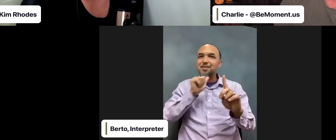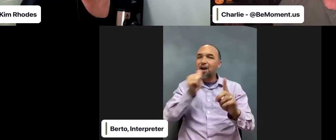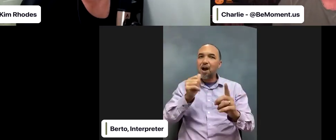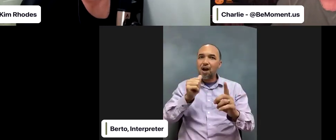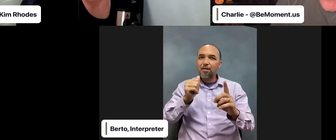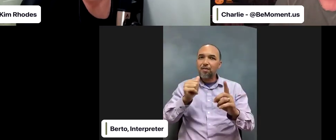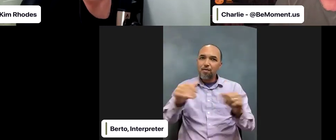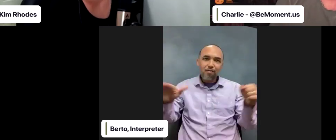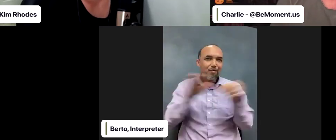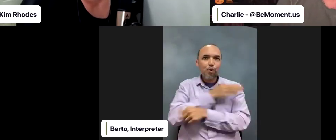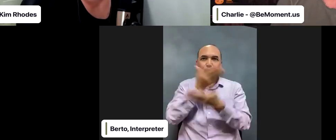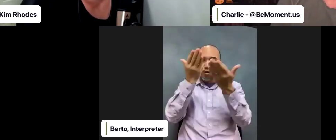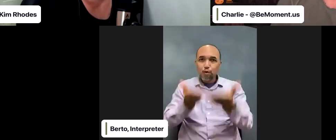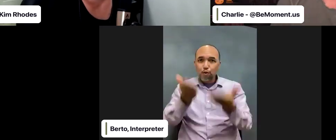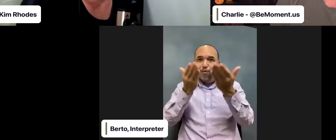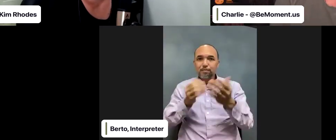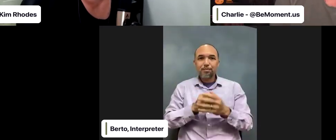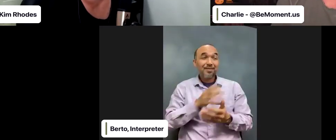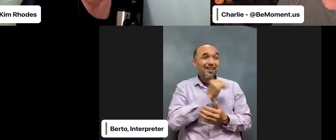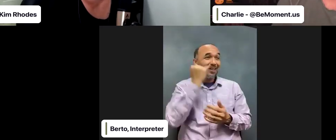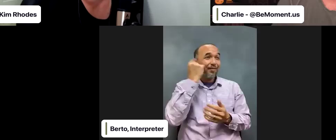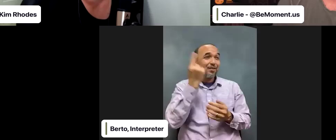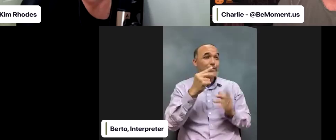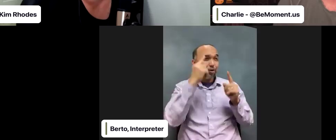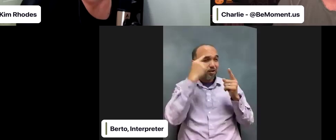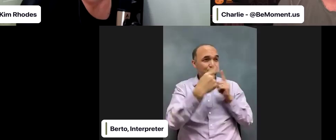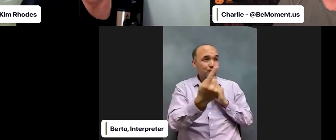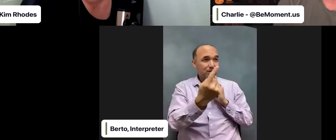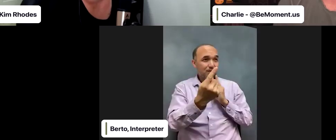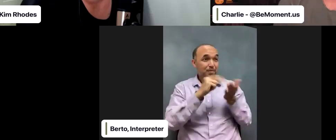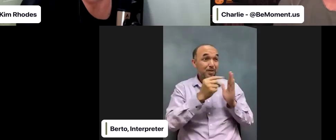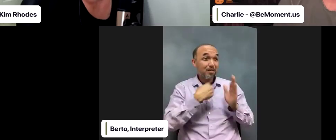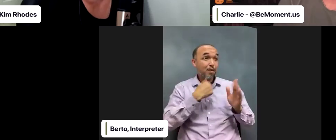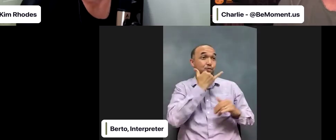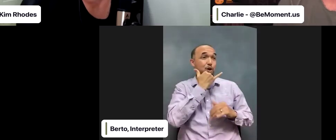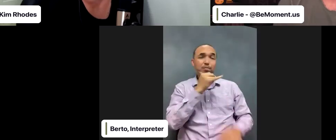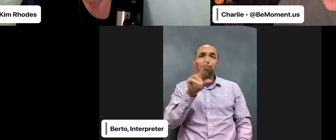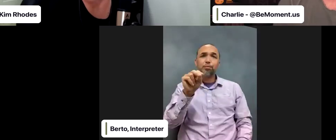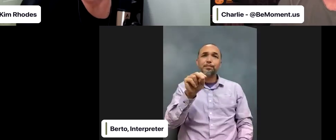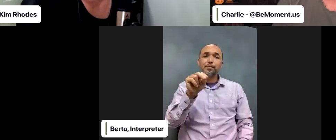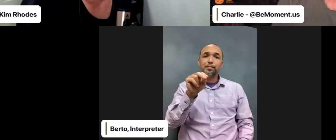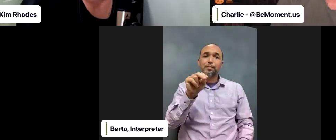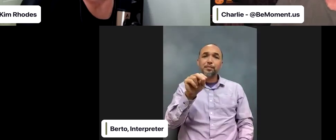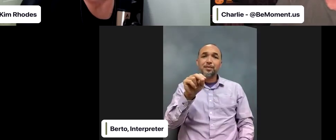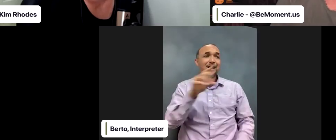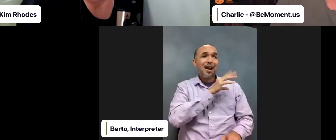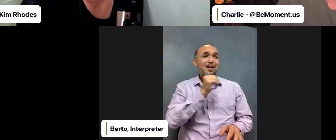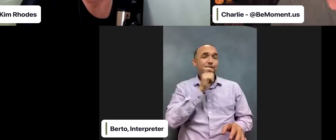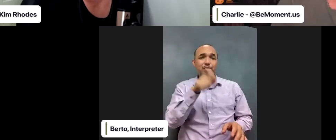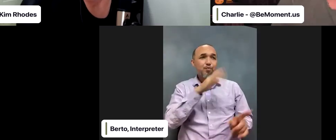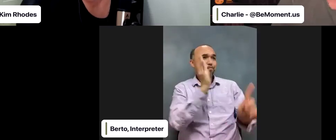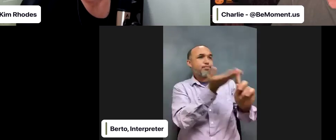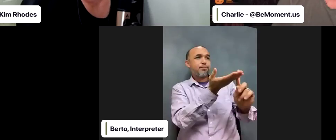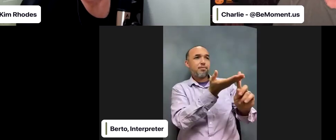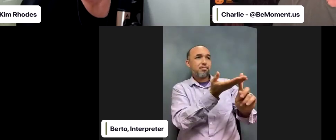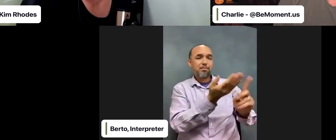thank you. And if someone disagrees with my perspective, that doesn't make me wrong. Exactly. And it's not my job to change it. I